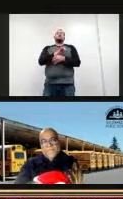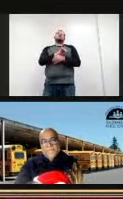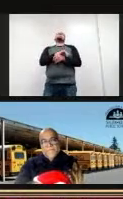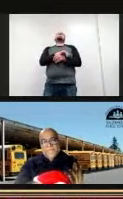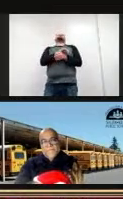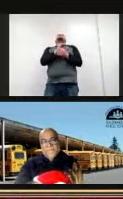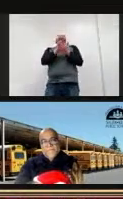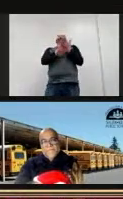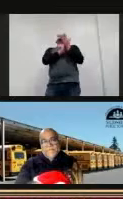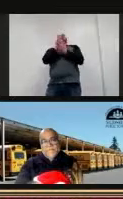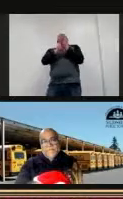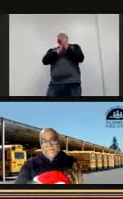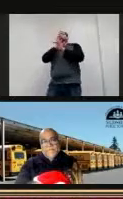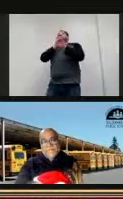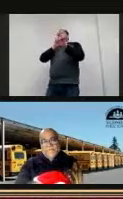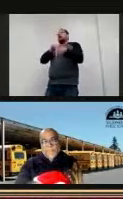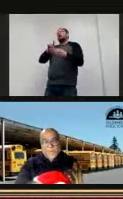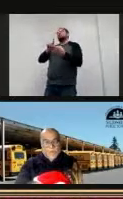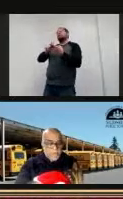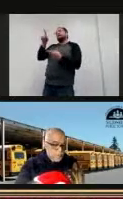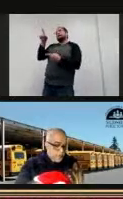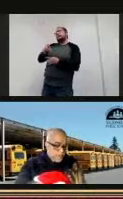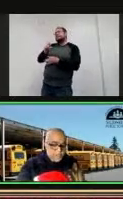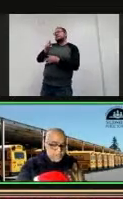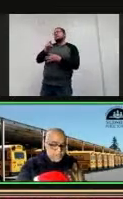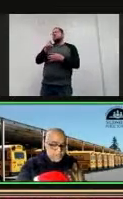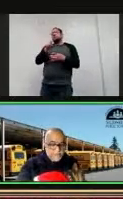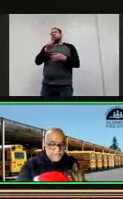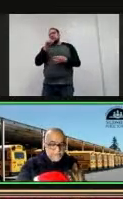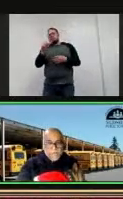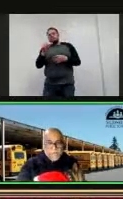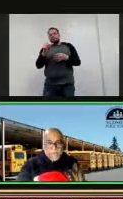to respond to what the need is versus. Mm-hmm. All right.